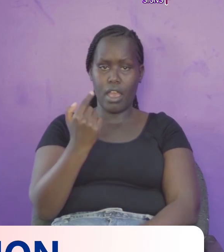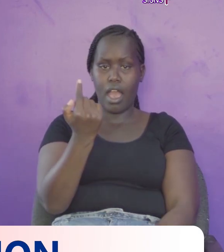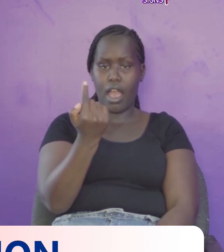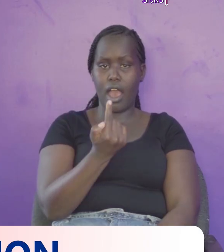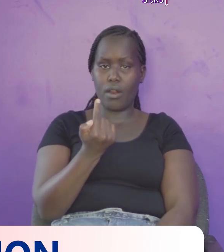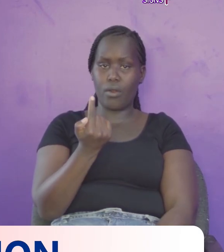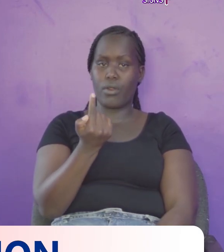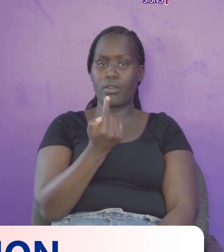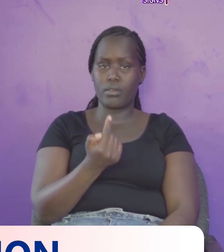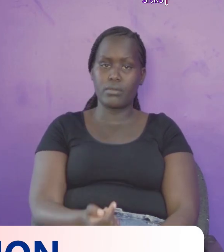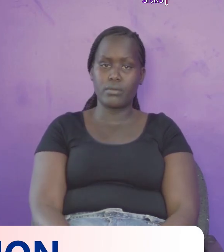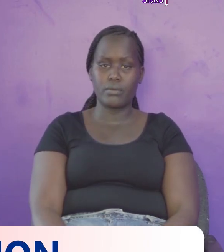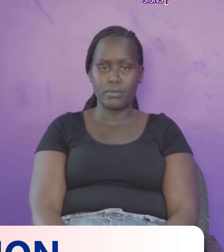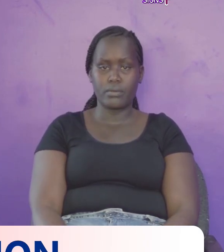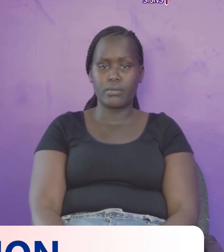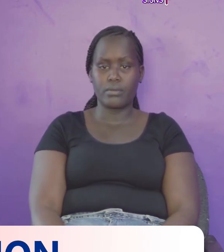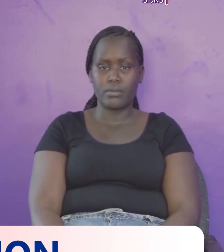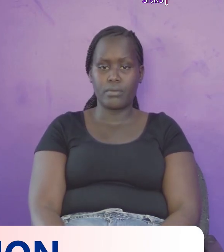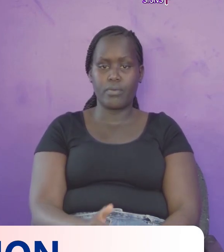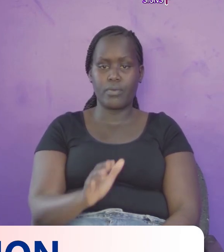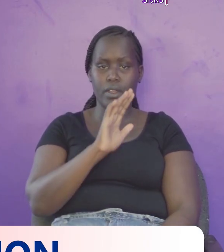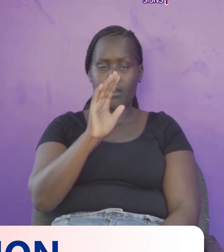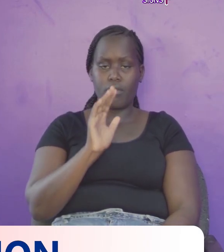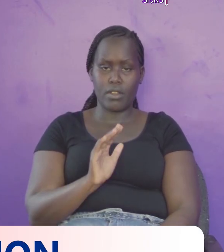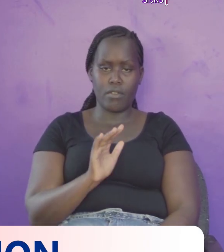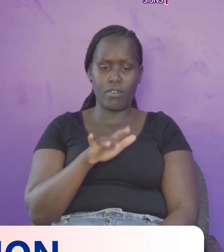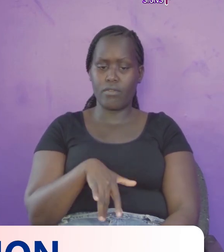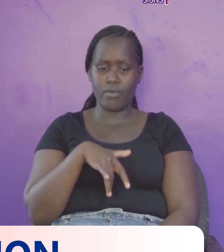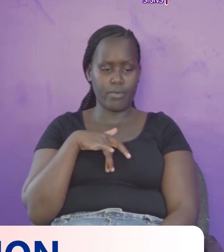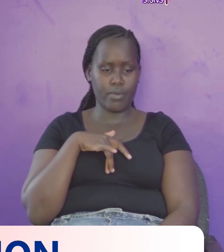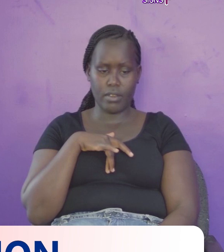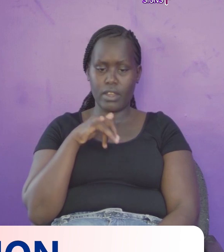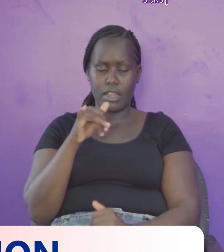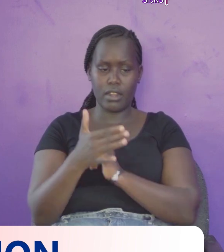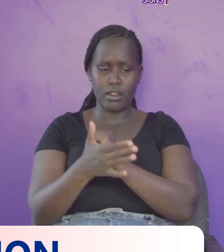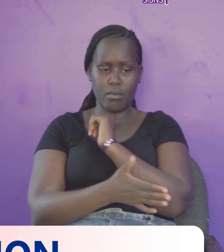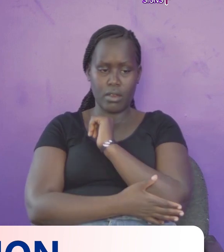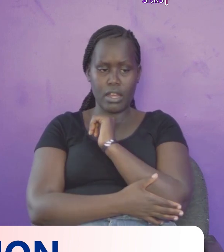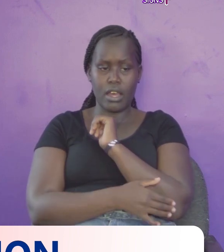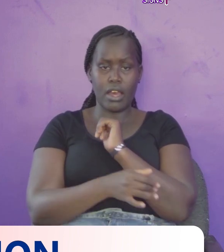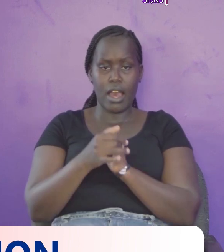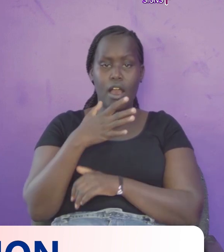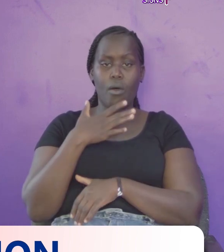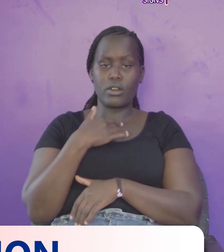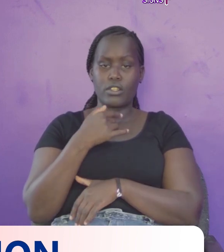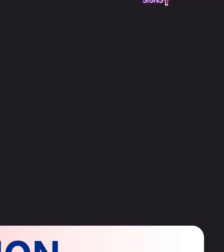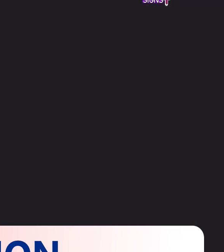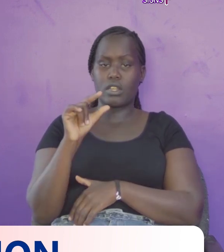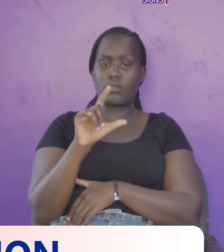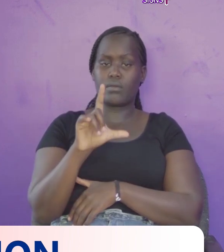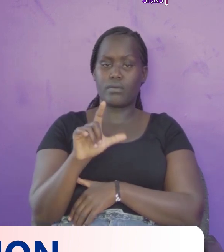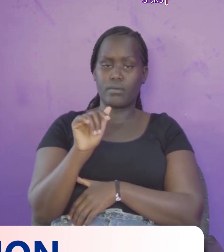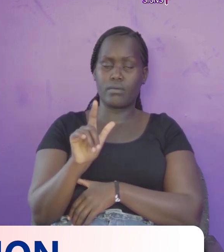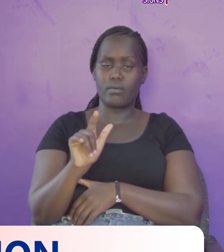alone. I have never felt that terrible. Guess what I wanted to tell Gladys Wanga? I wanted to tell